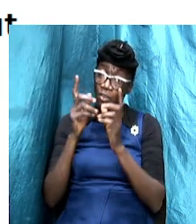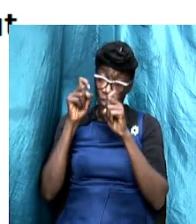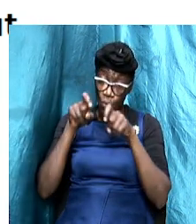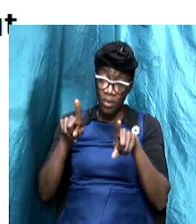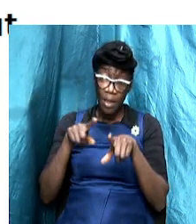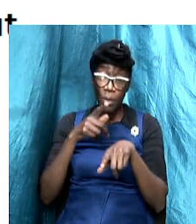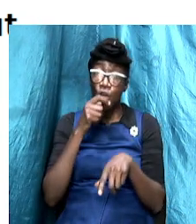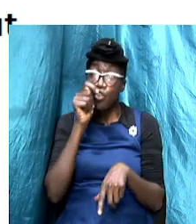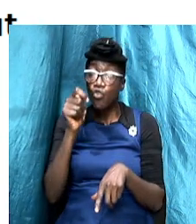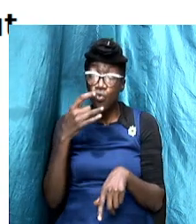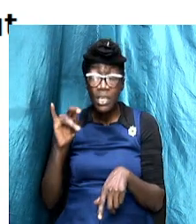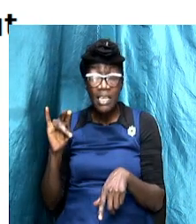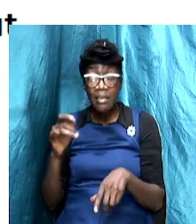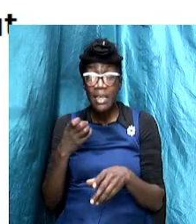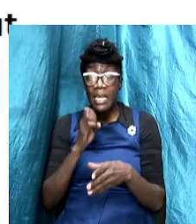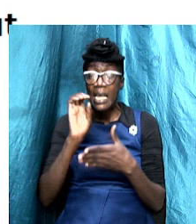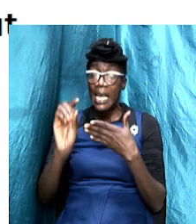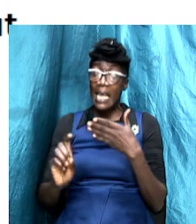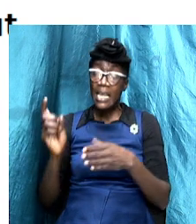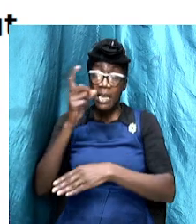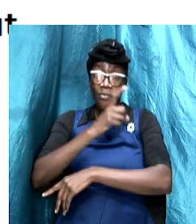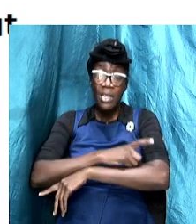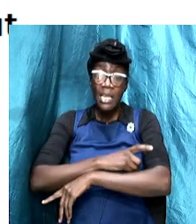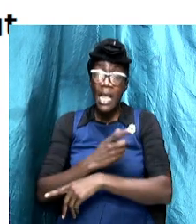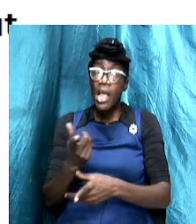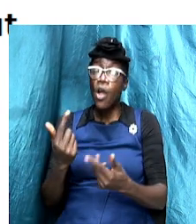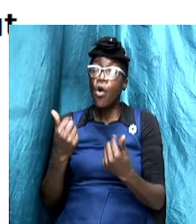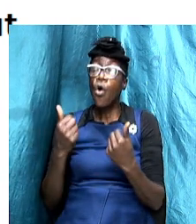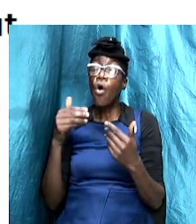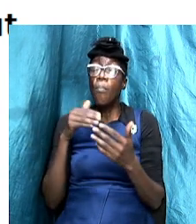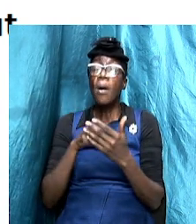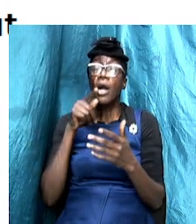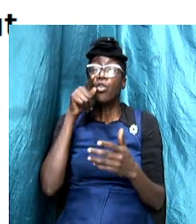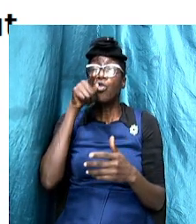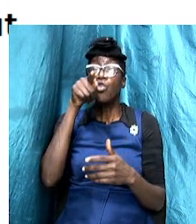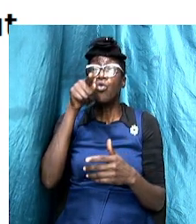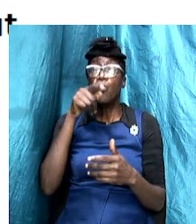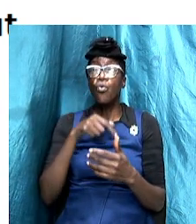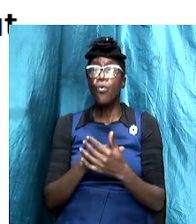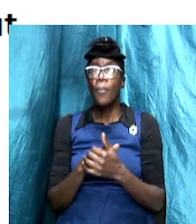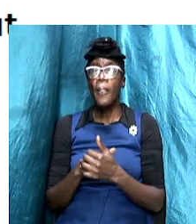is, at the end of the day, it really comes right back to you.